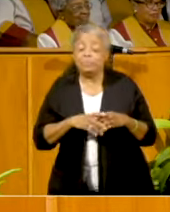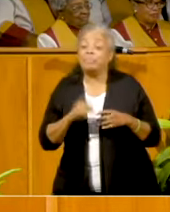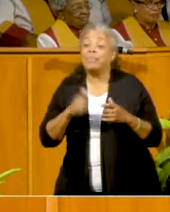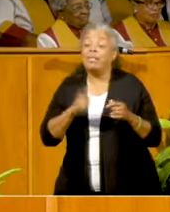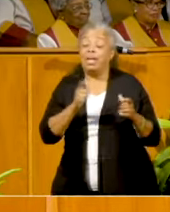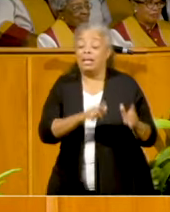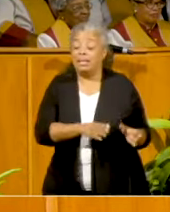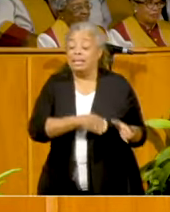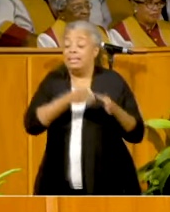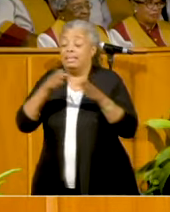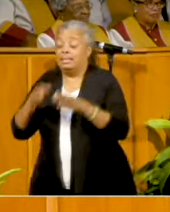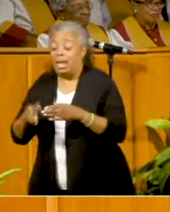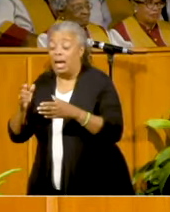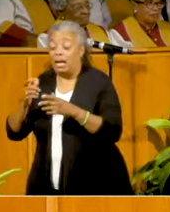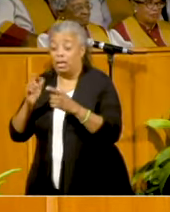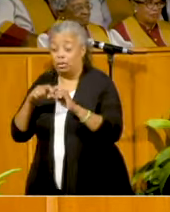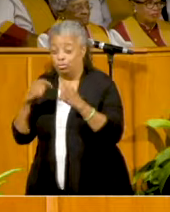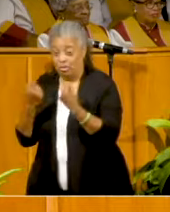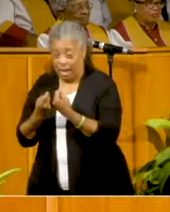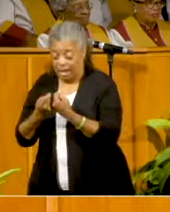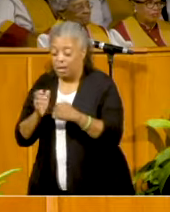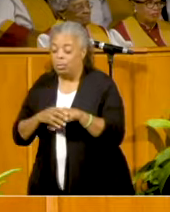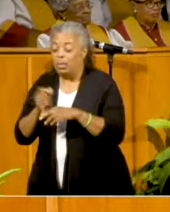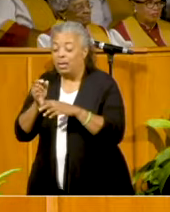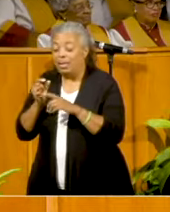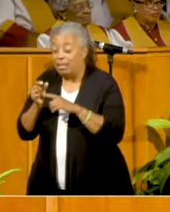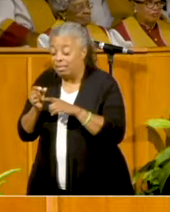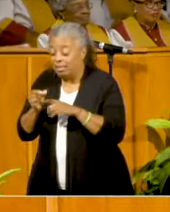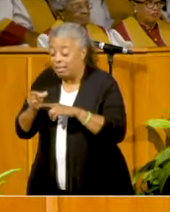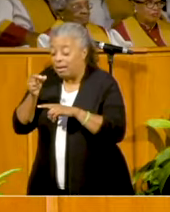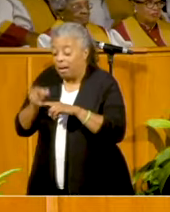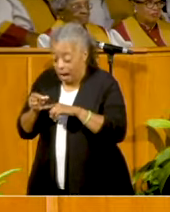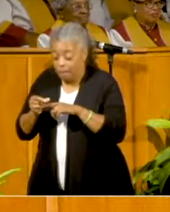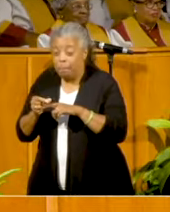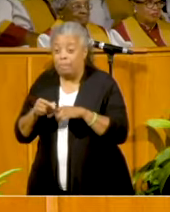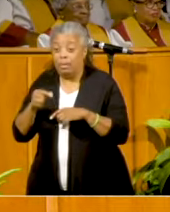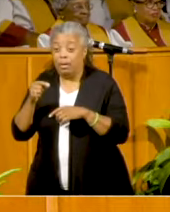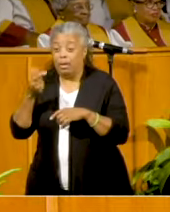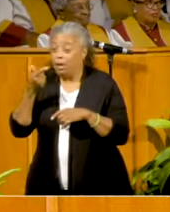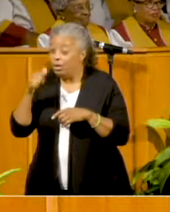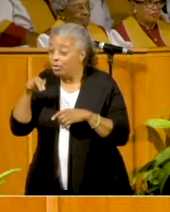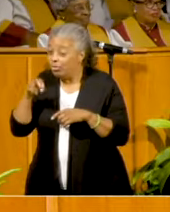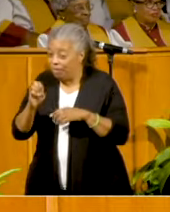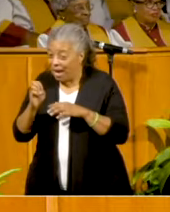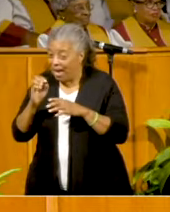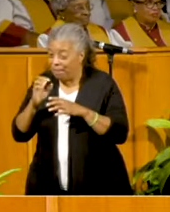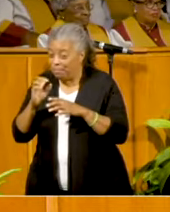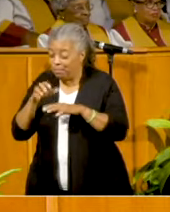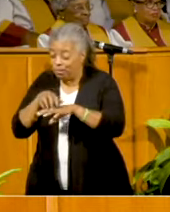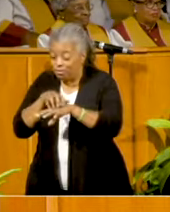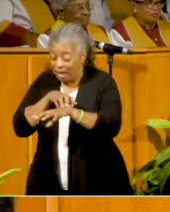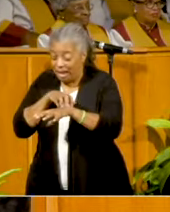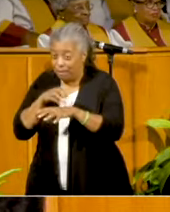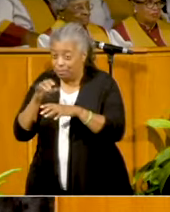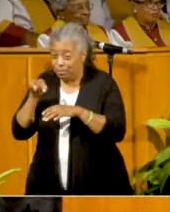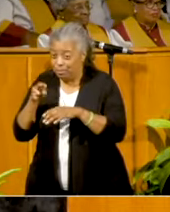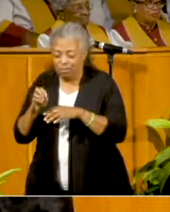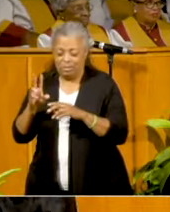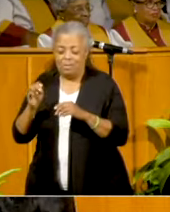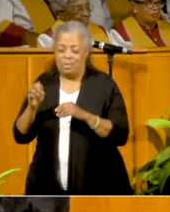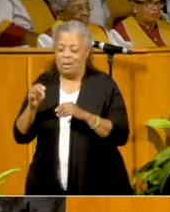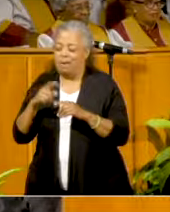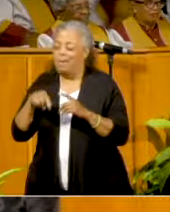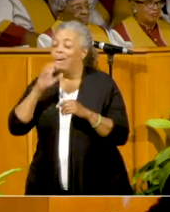tray with the cups. And in the cup was not grape juice. No, no, no. In old school Baptist